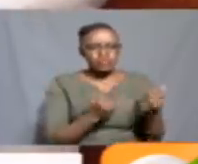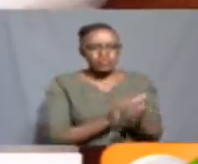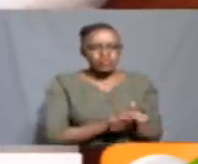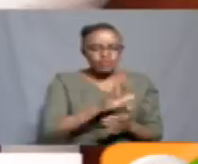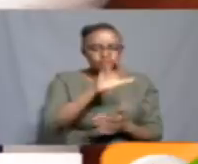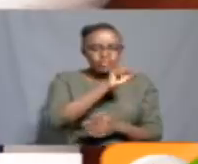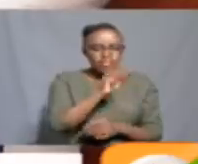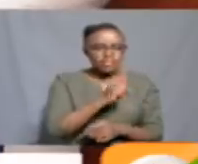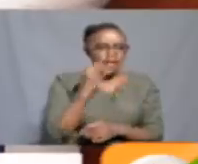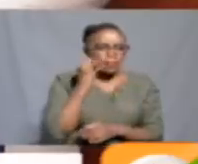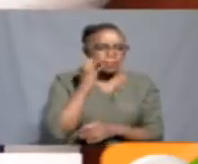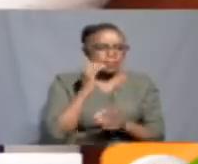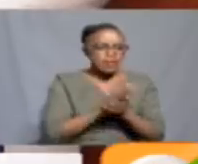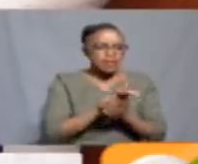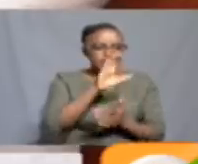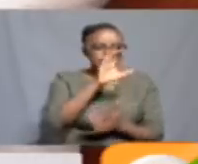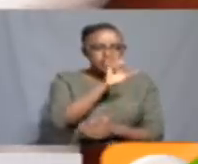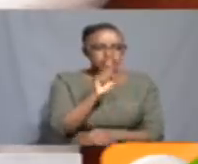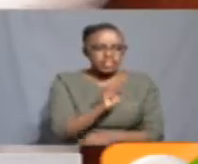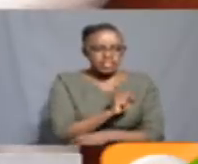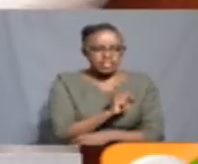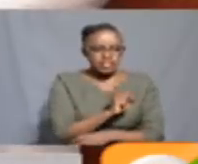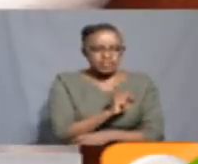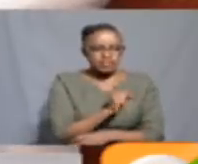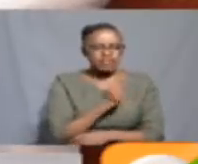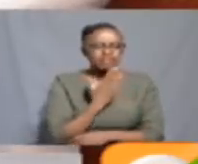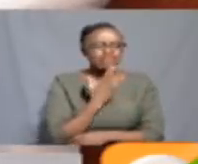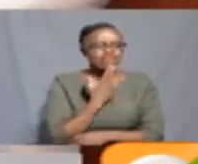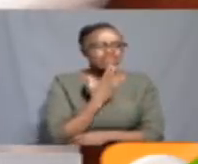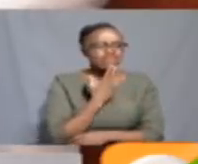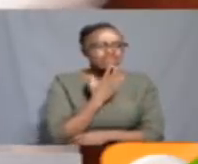C.S. Matiangi and C.S.